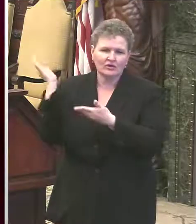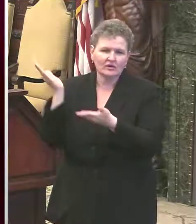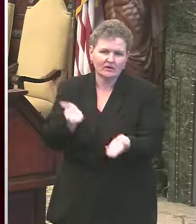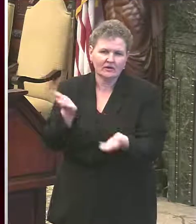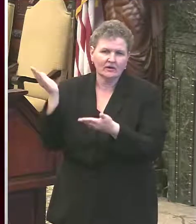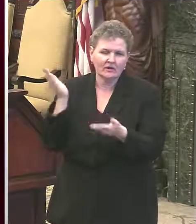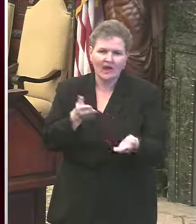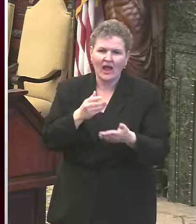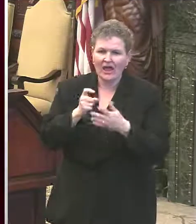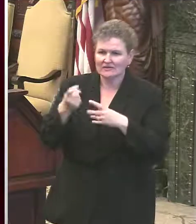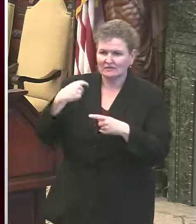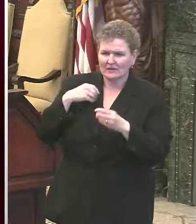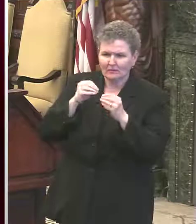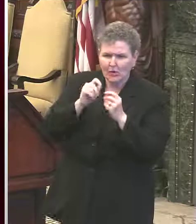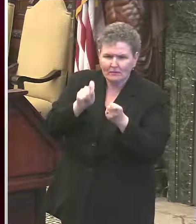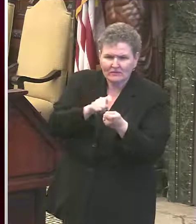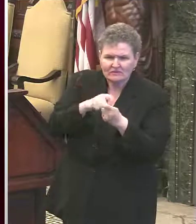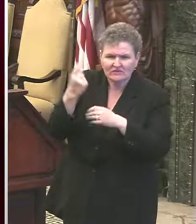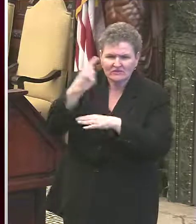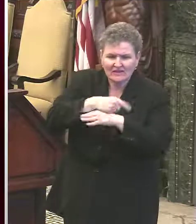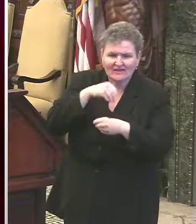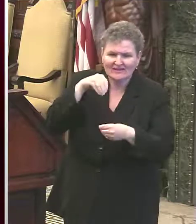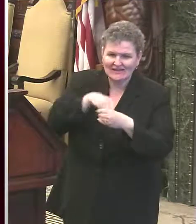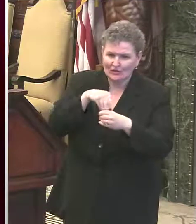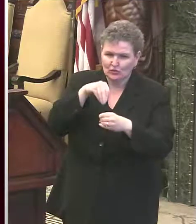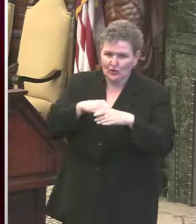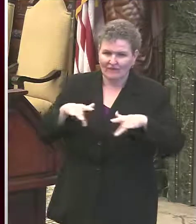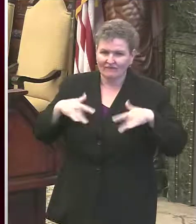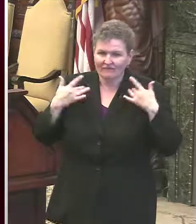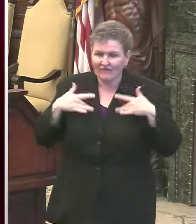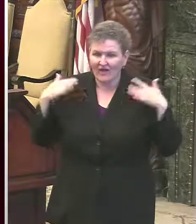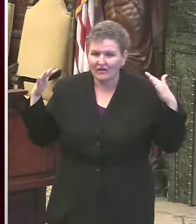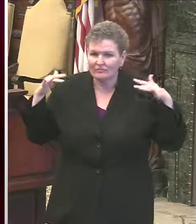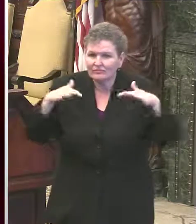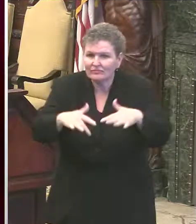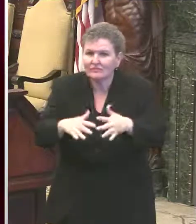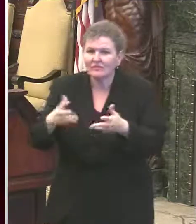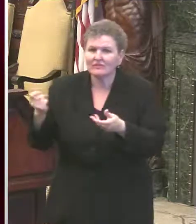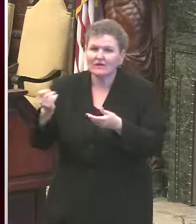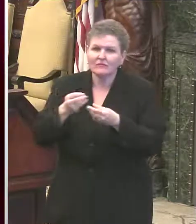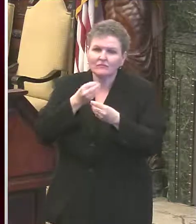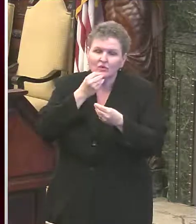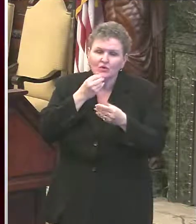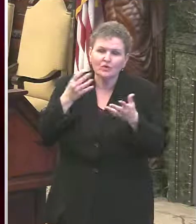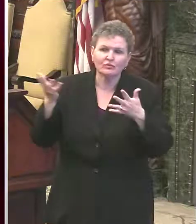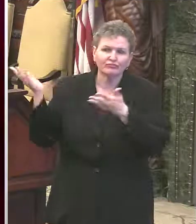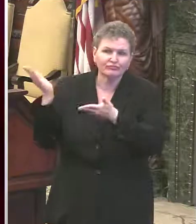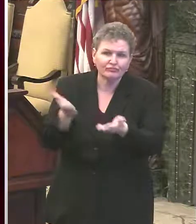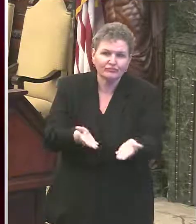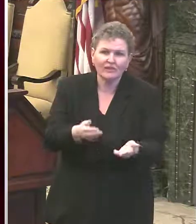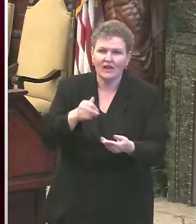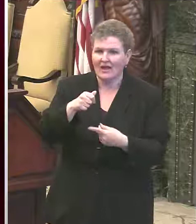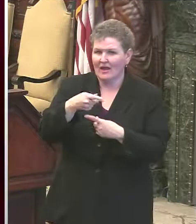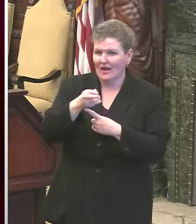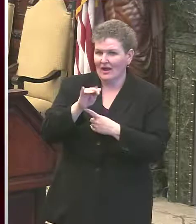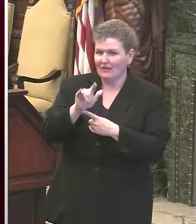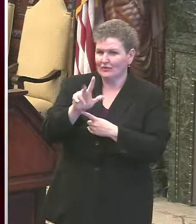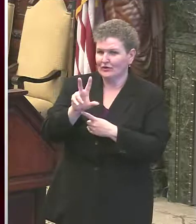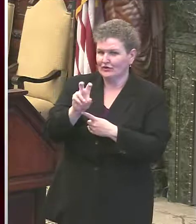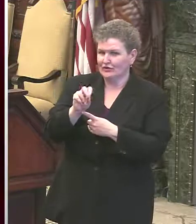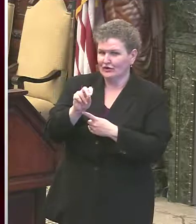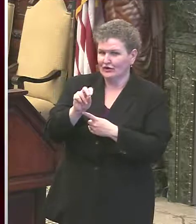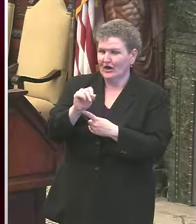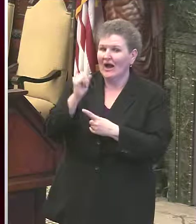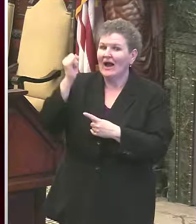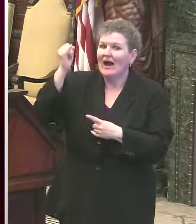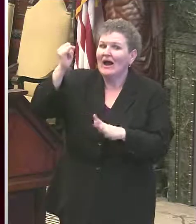capacity and allow indoor catered events and indoor gathering and increase our indoor gathering limit on April 30th if